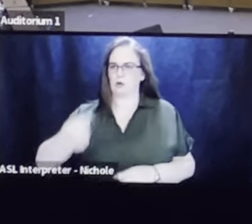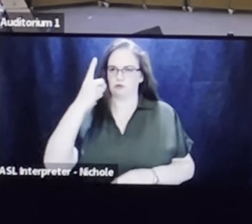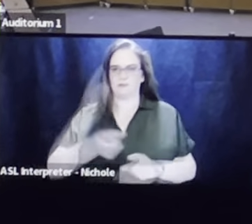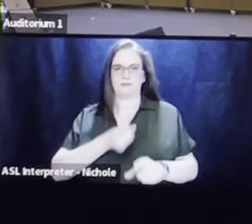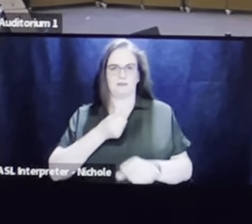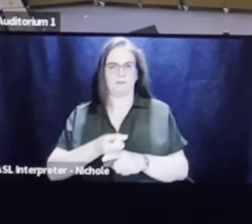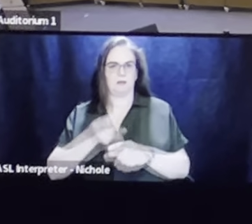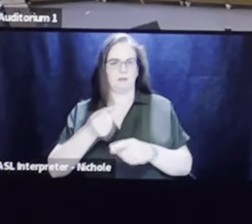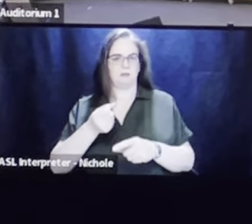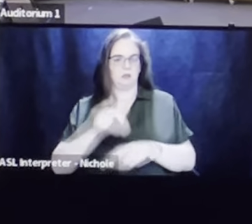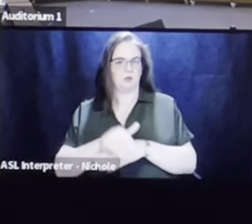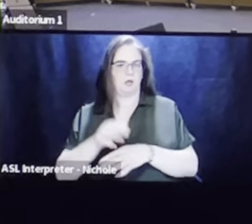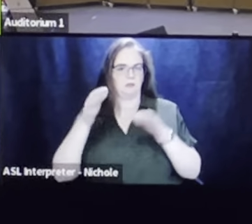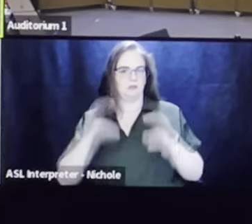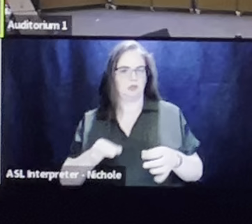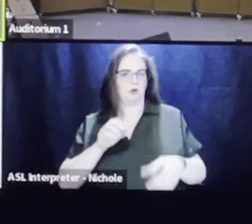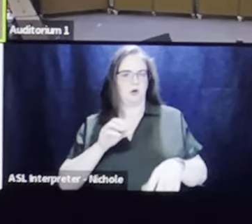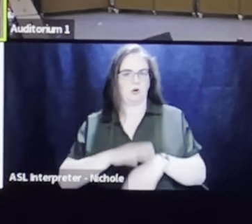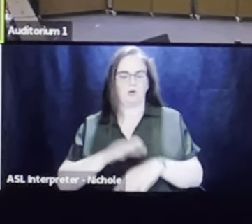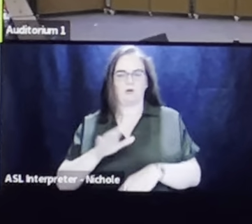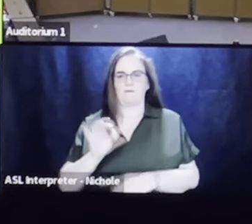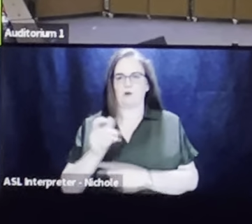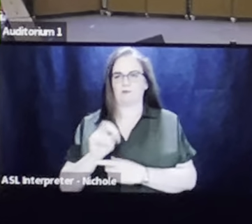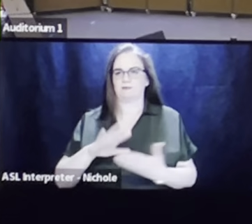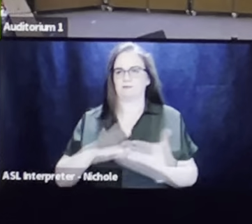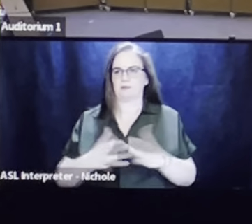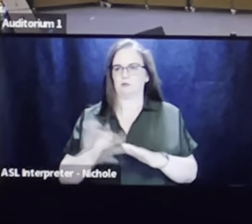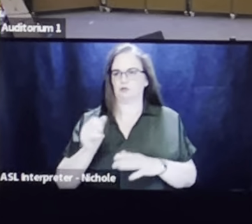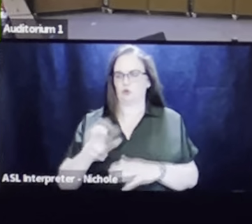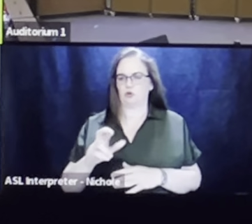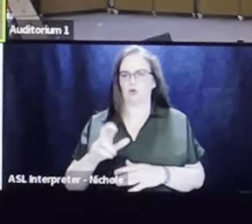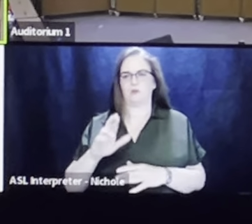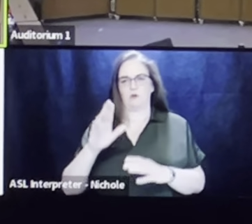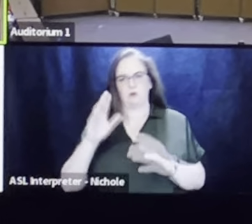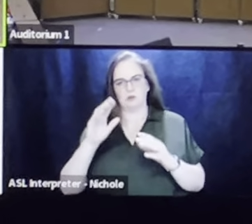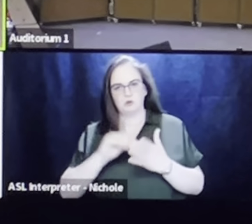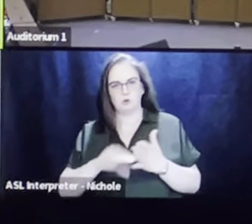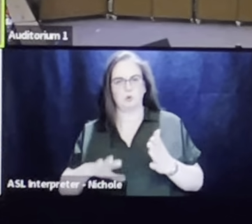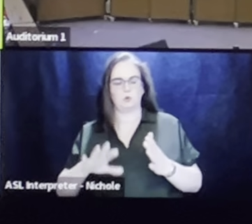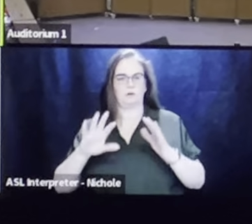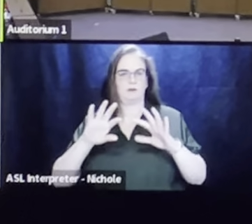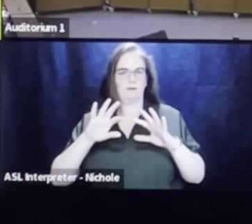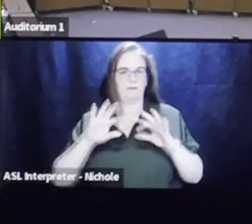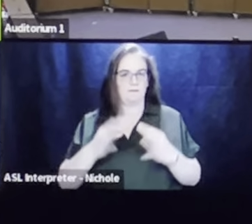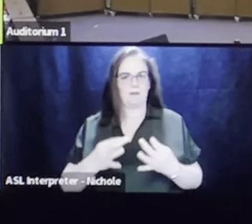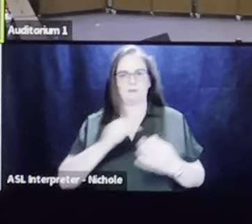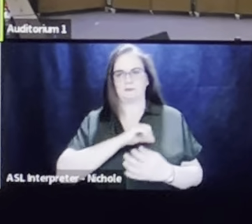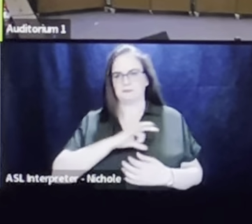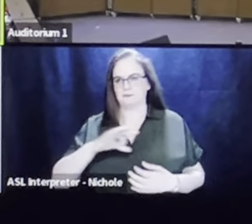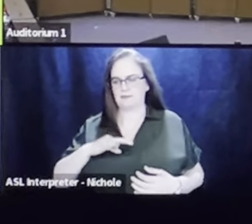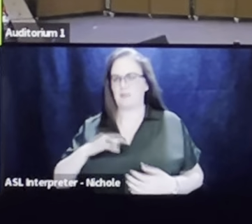tonight's decision on Franklintowne Charter High School's existing student, family, staff, and entire school community.